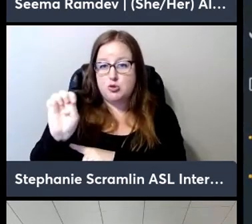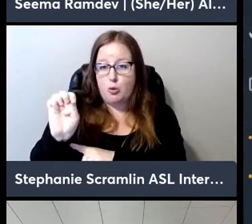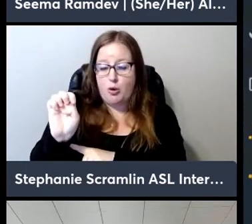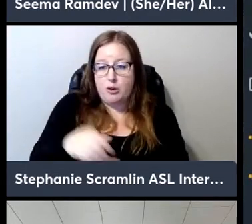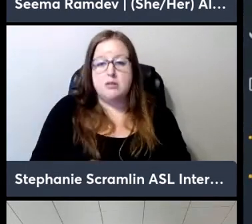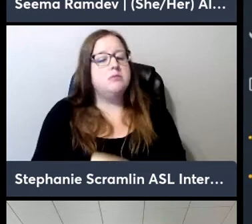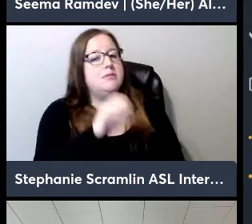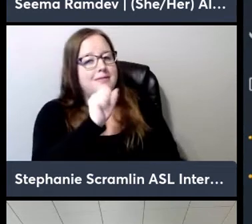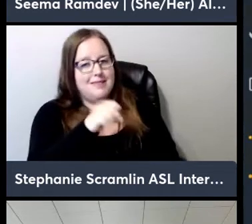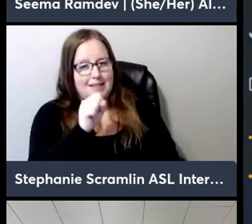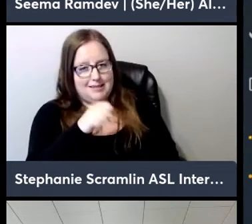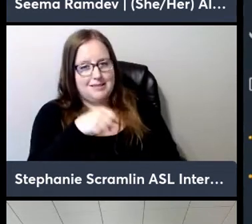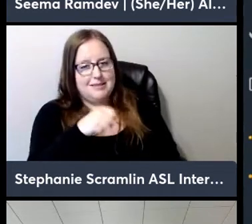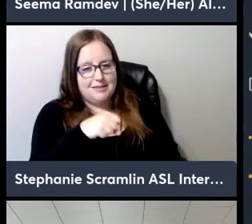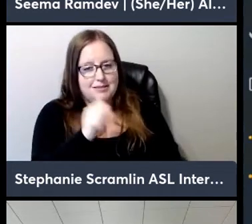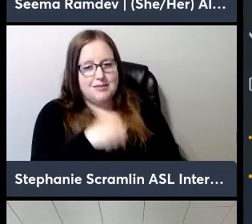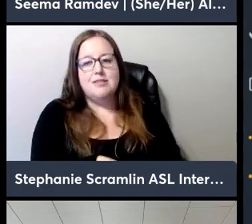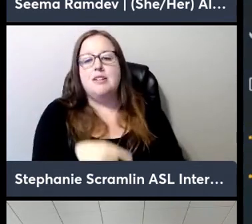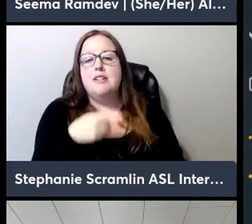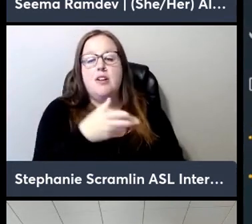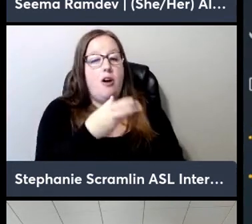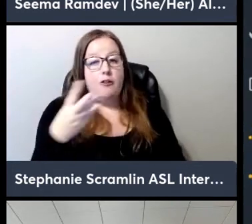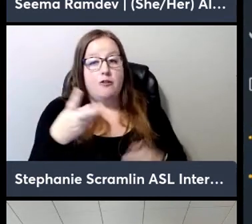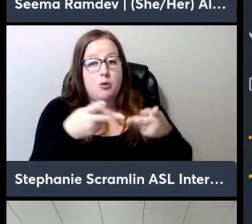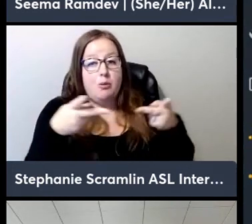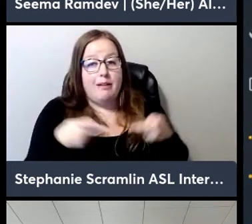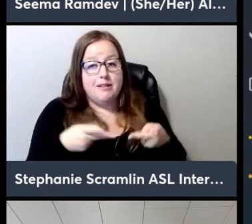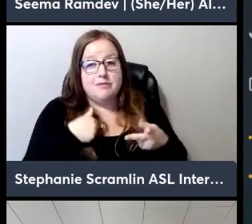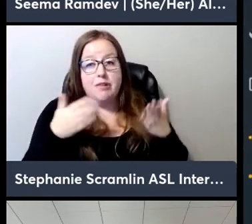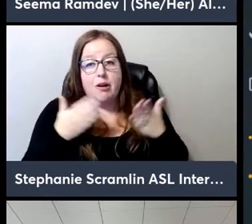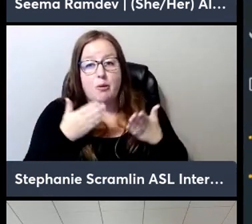Indeed. So a couple of places I would suggest